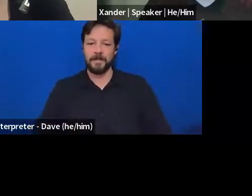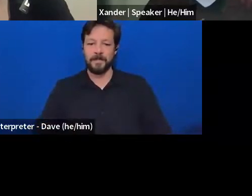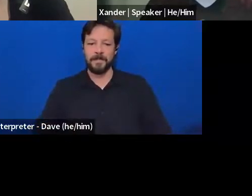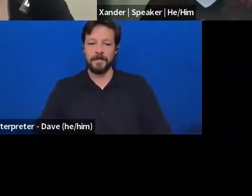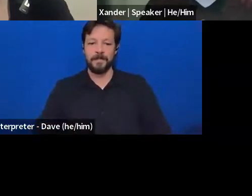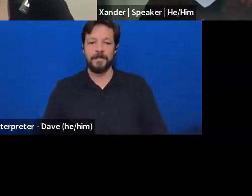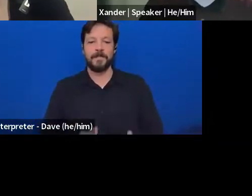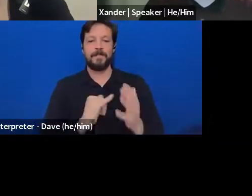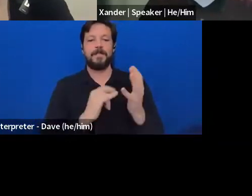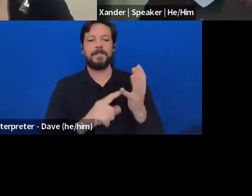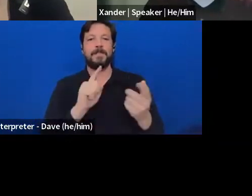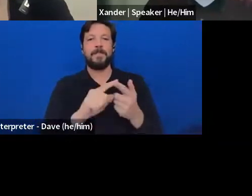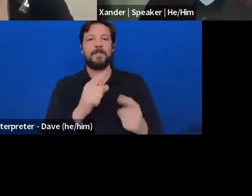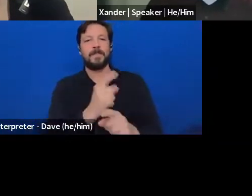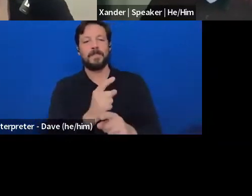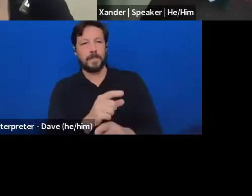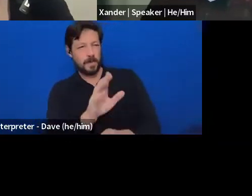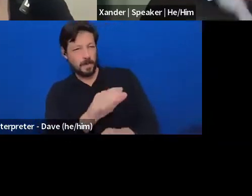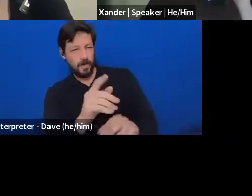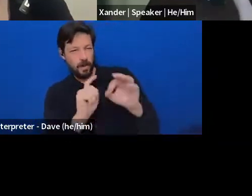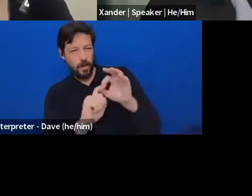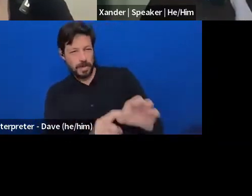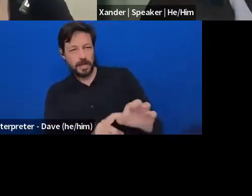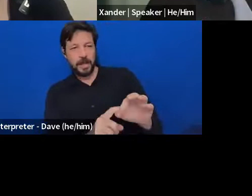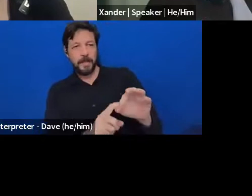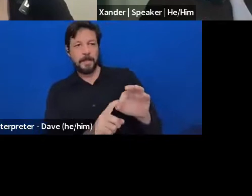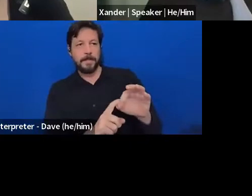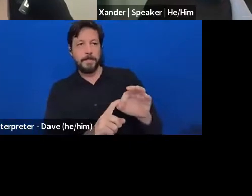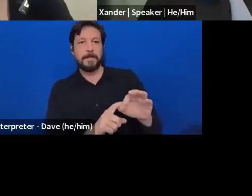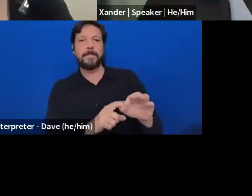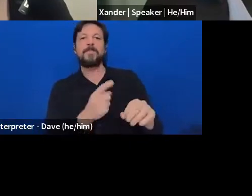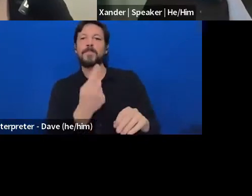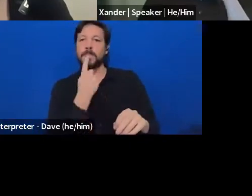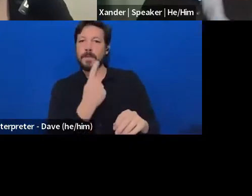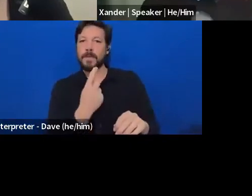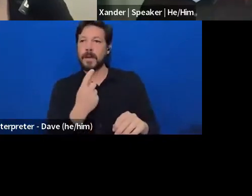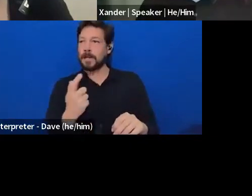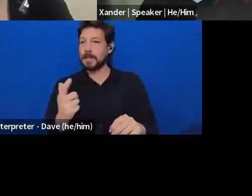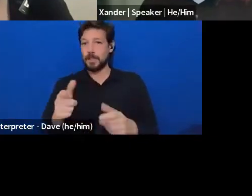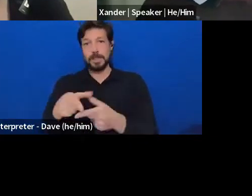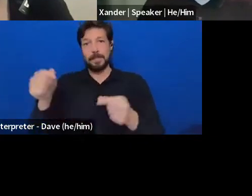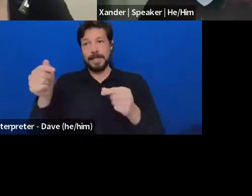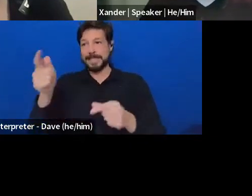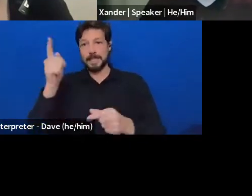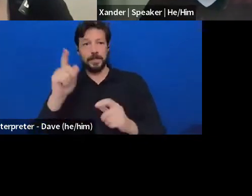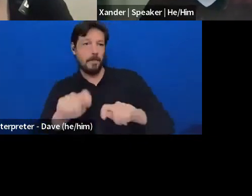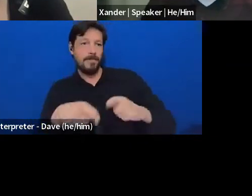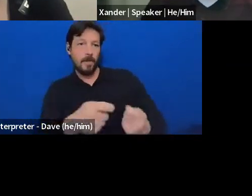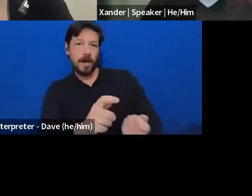Isabel, can I ask a question just about, I suppose, you said that was the first time you'd had those sorts of adjustments in